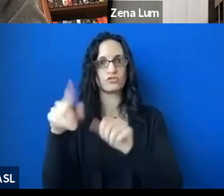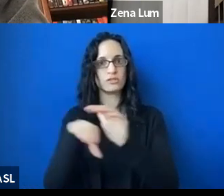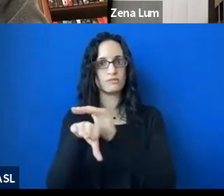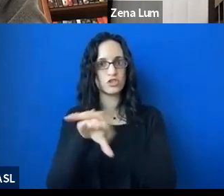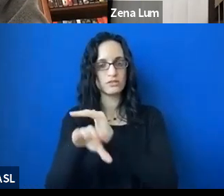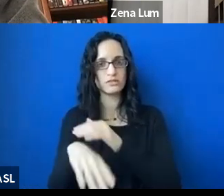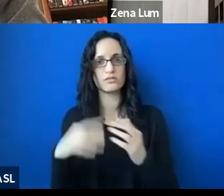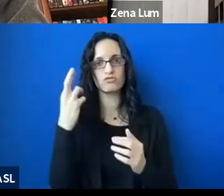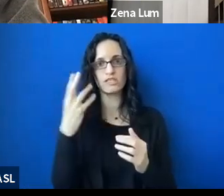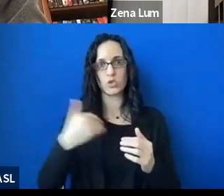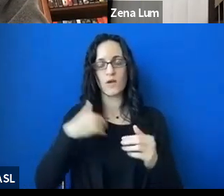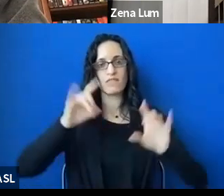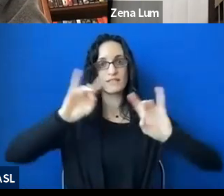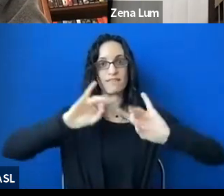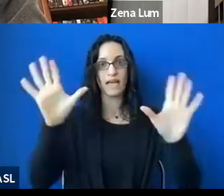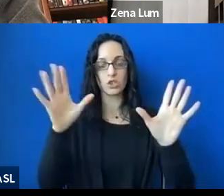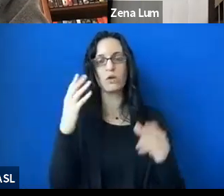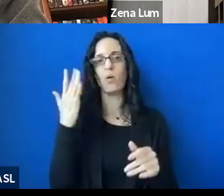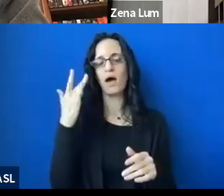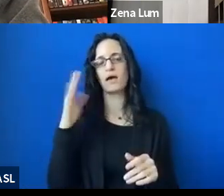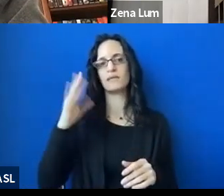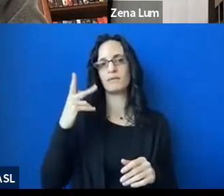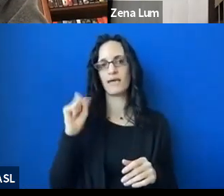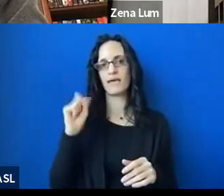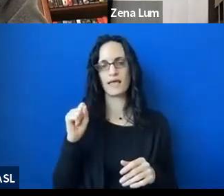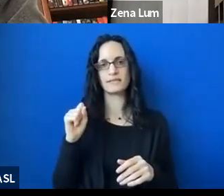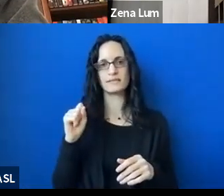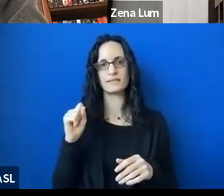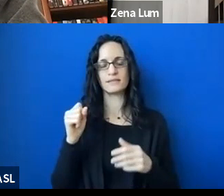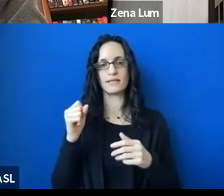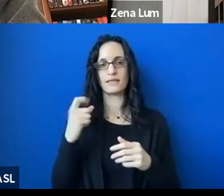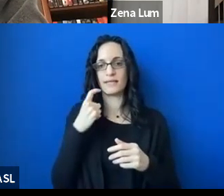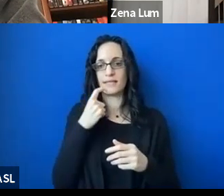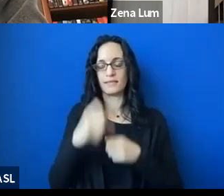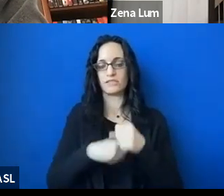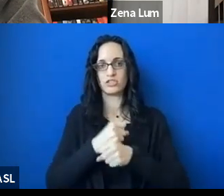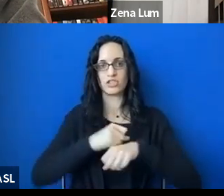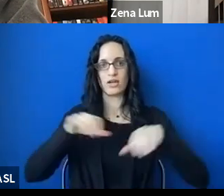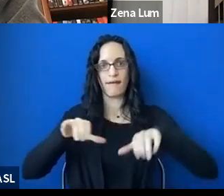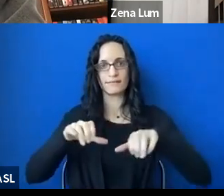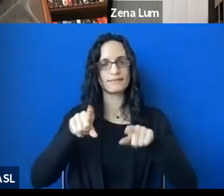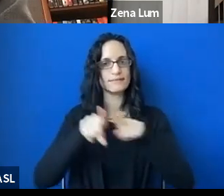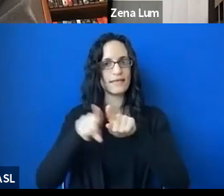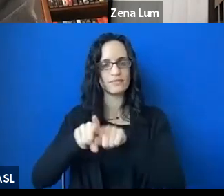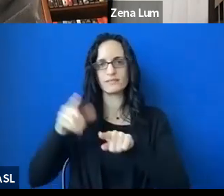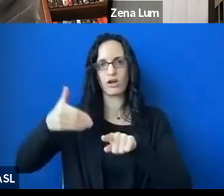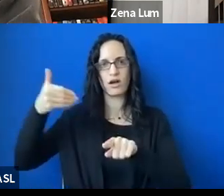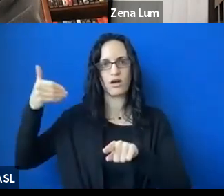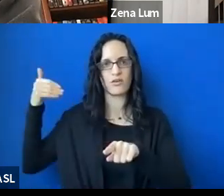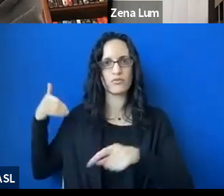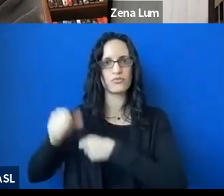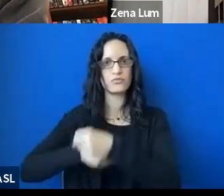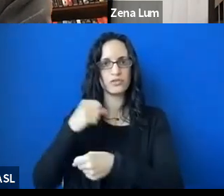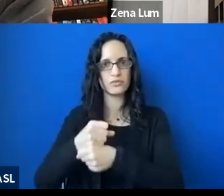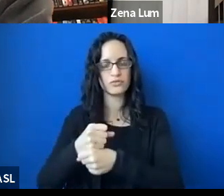this fiasco is because BPS acted this year just like it's acted in prior years. For